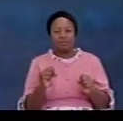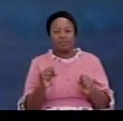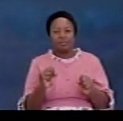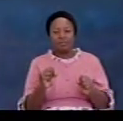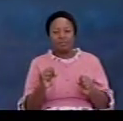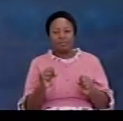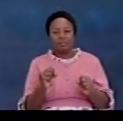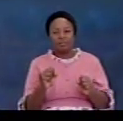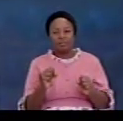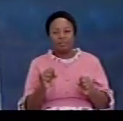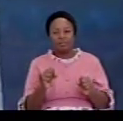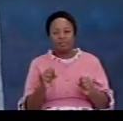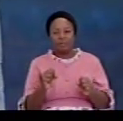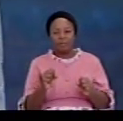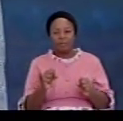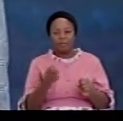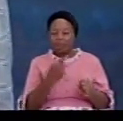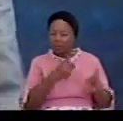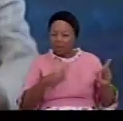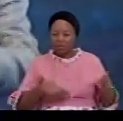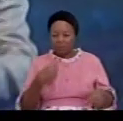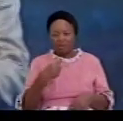And the Lord says,